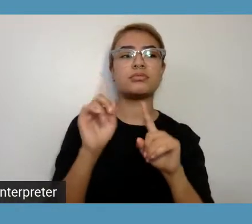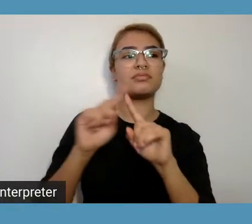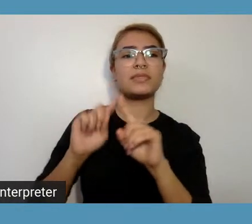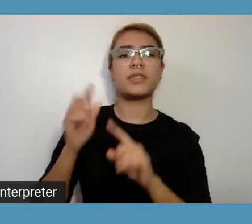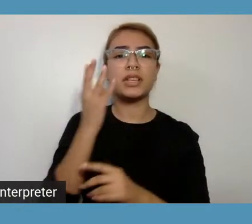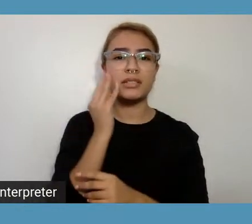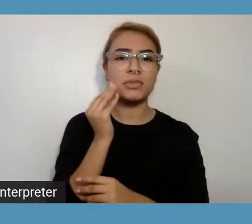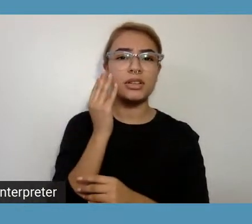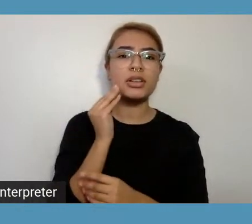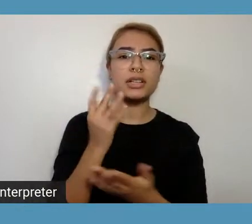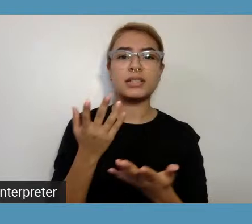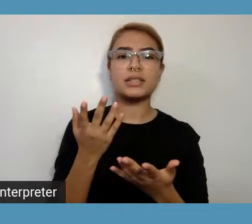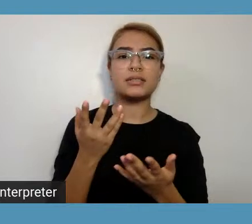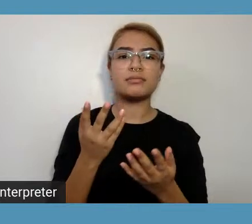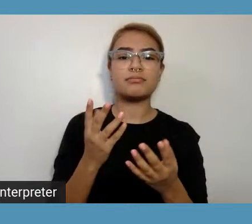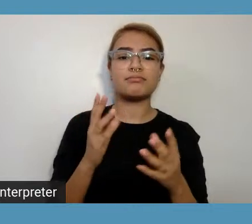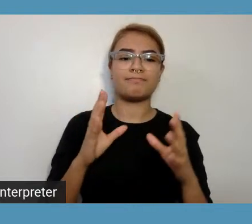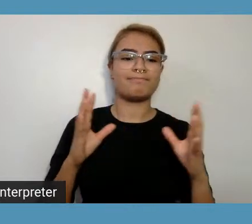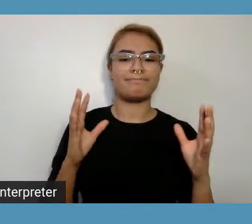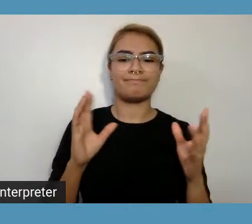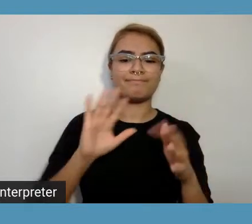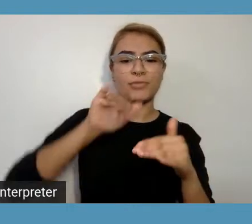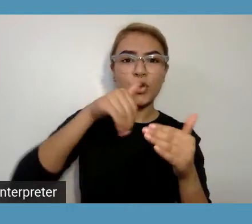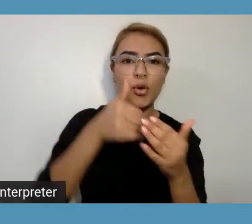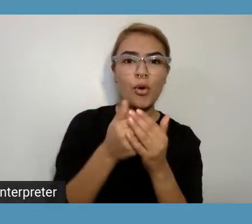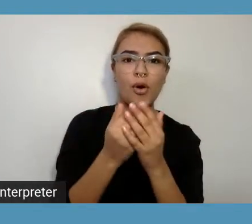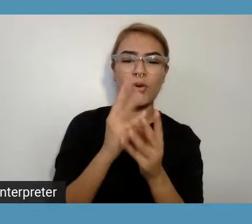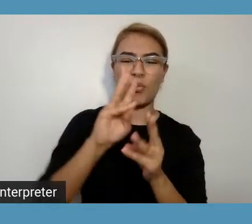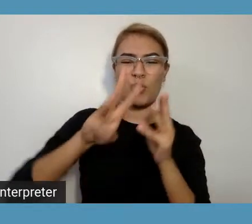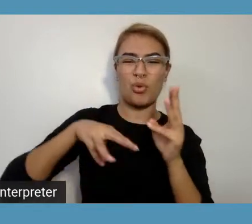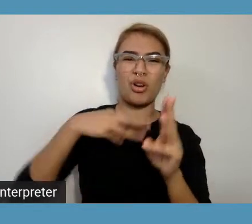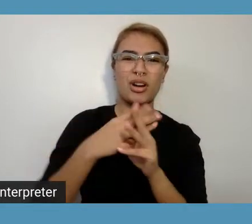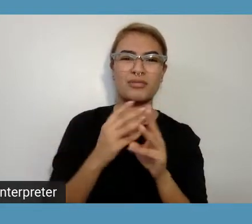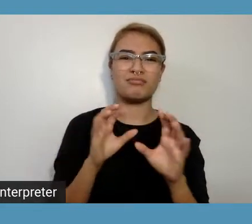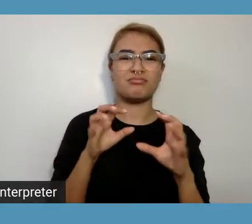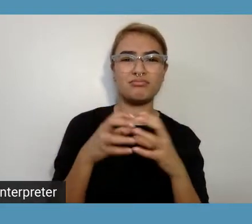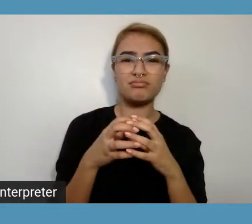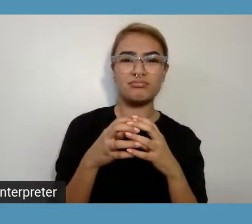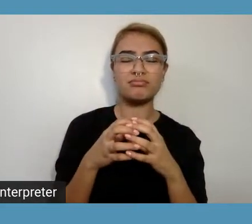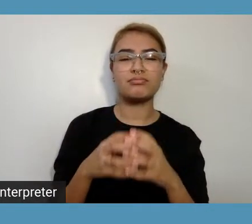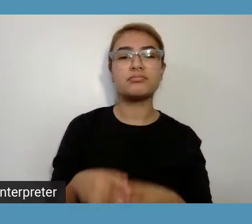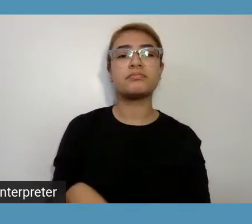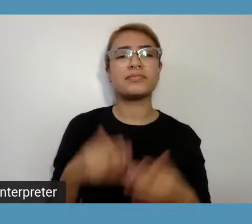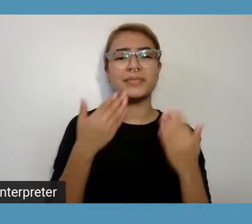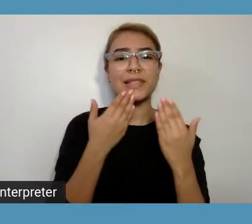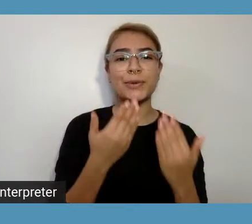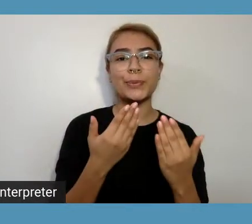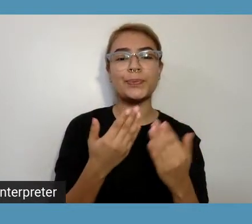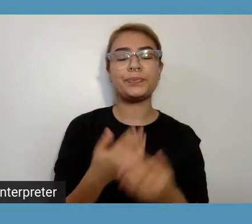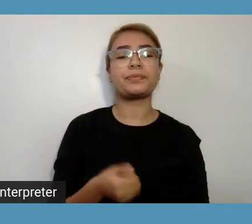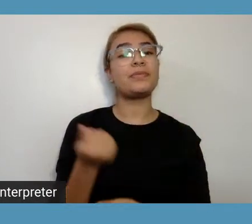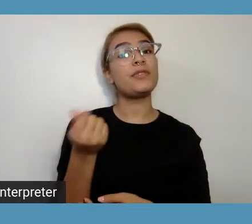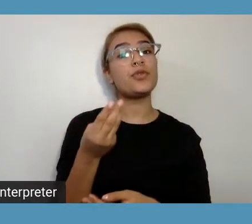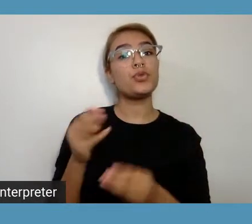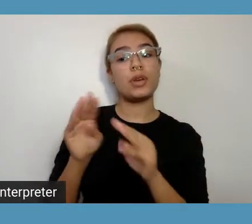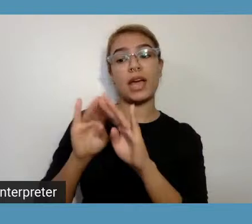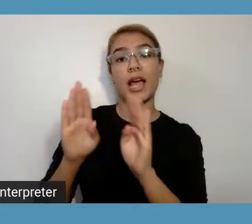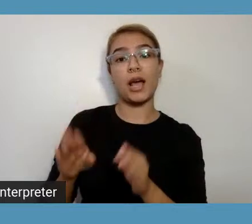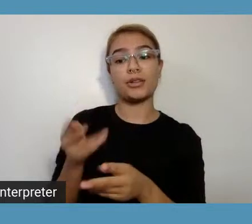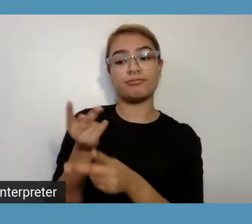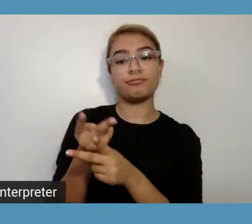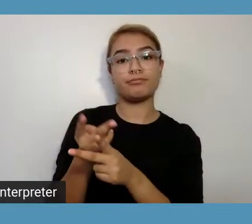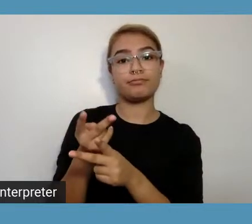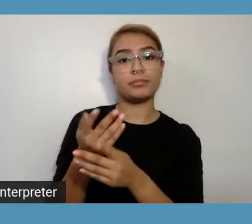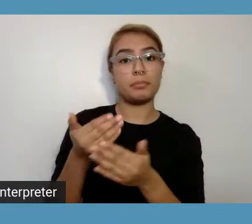the richness of our world and our profession. Thank you. And now for just a few housekeeping notes before